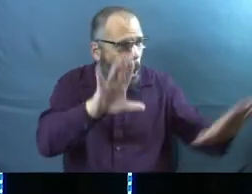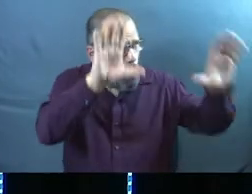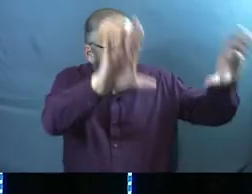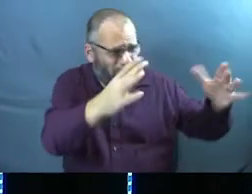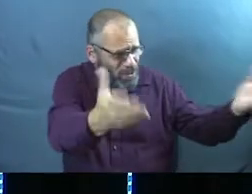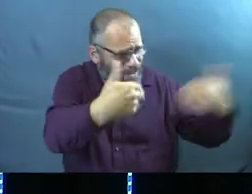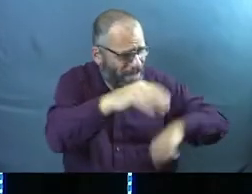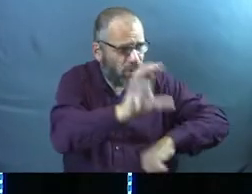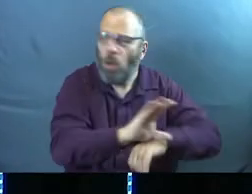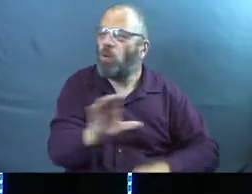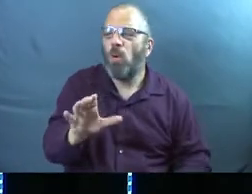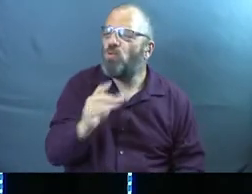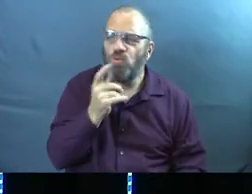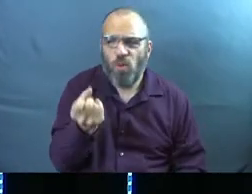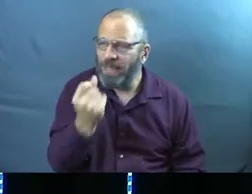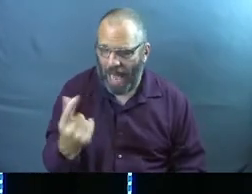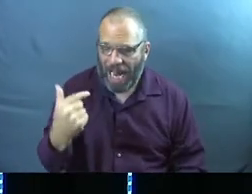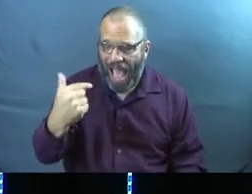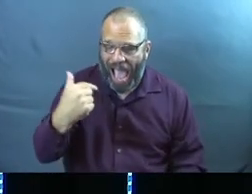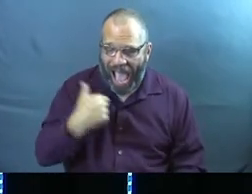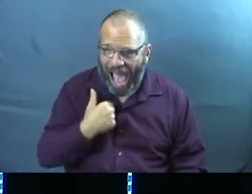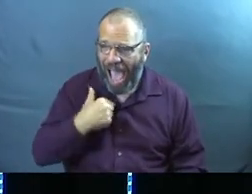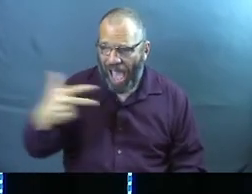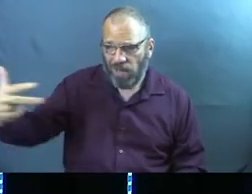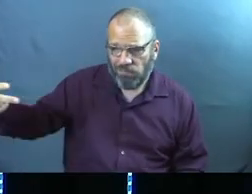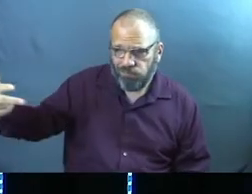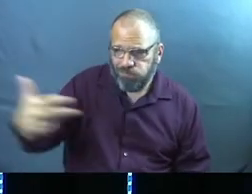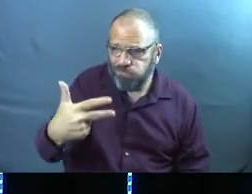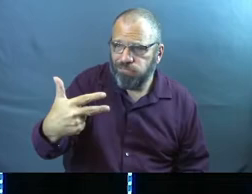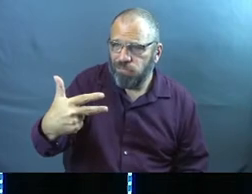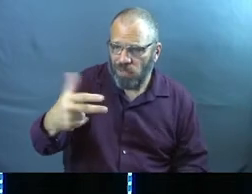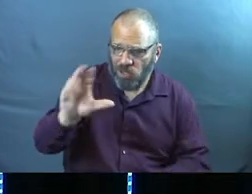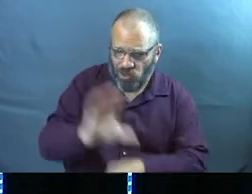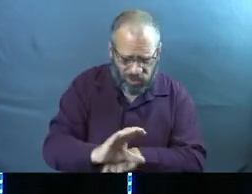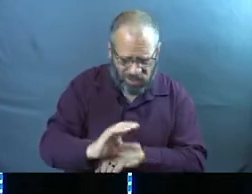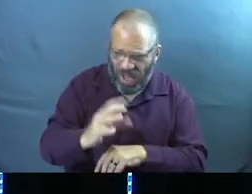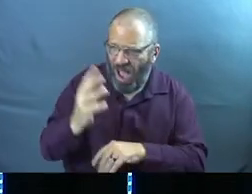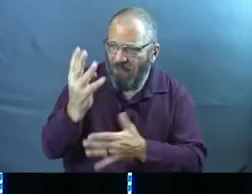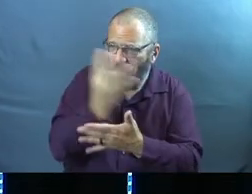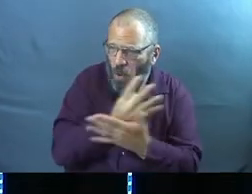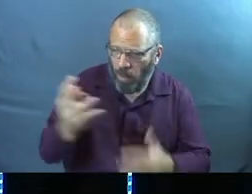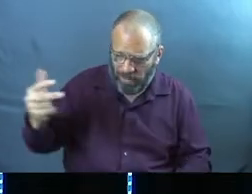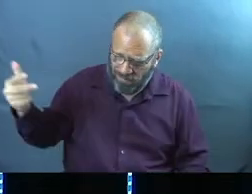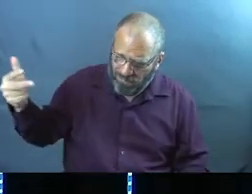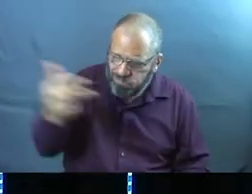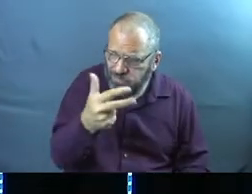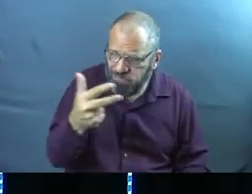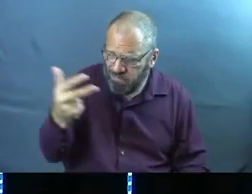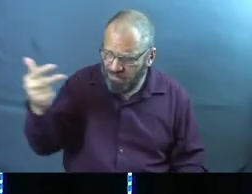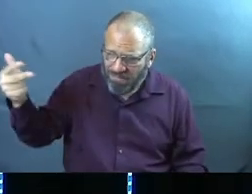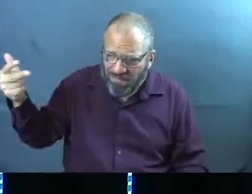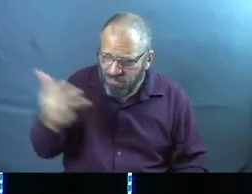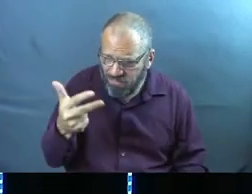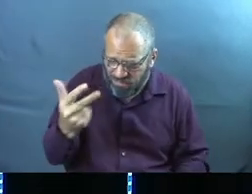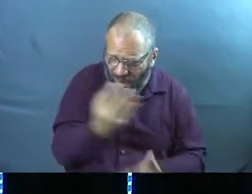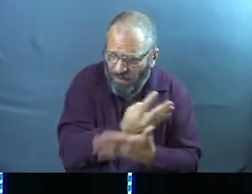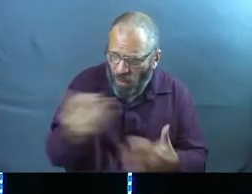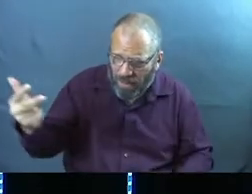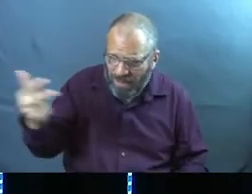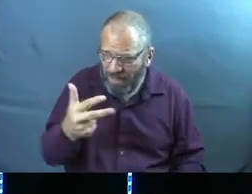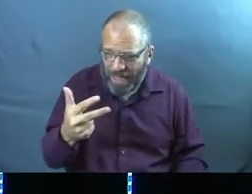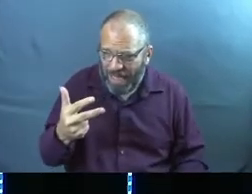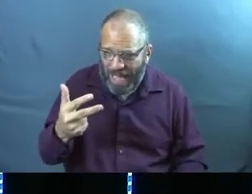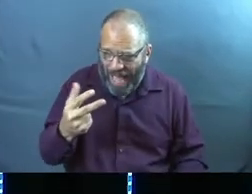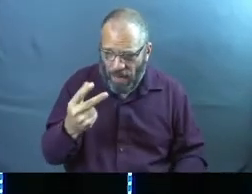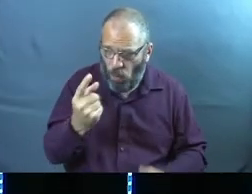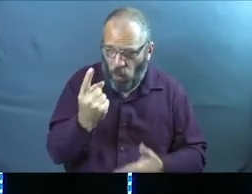you came. And she's like, you don't understand. I've pulled up into this church parking lot for the last 4 weeks straight. And the other